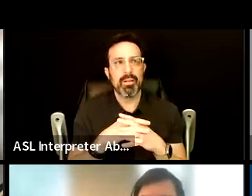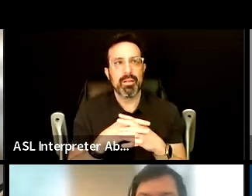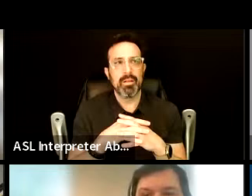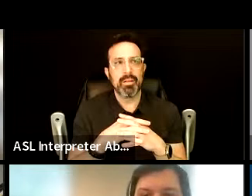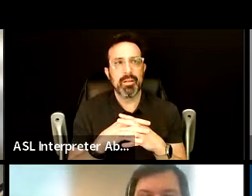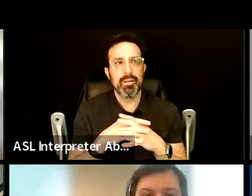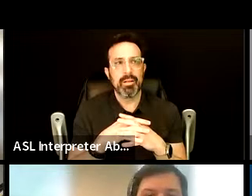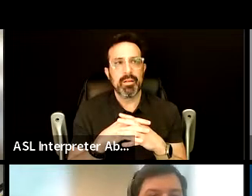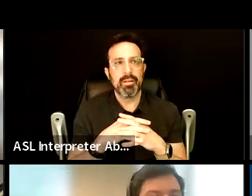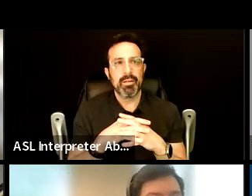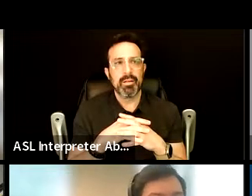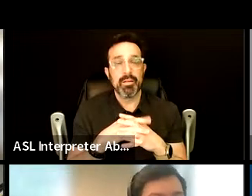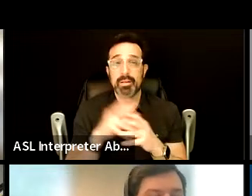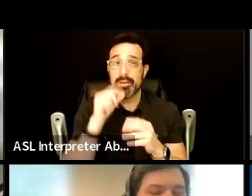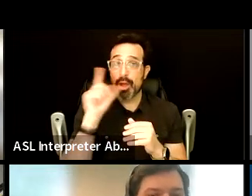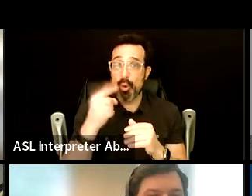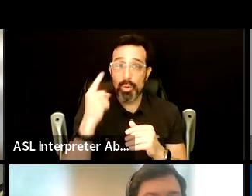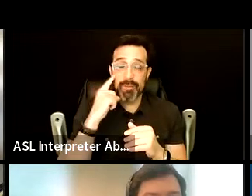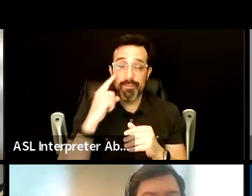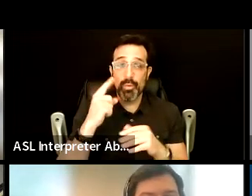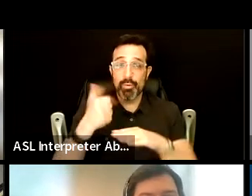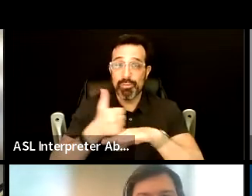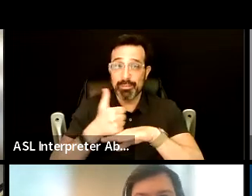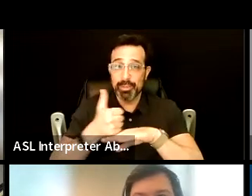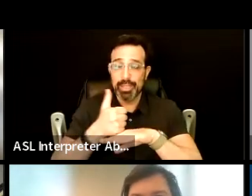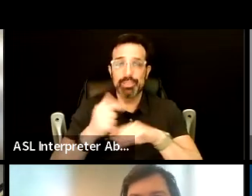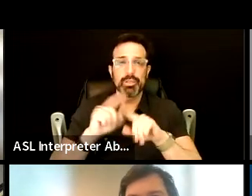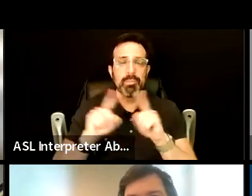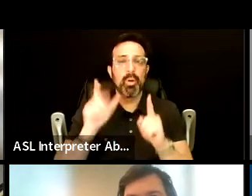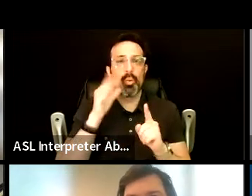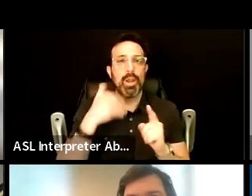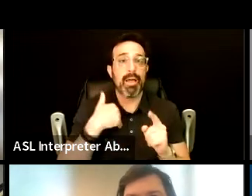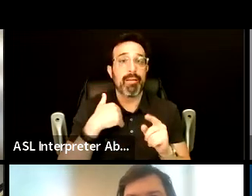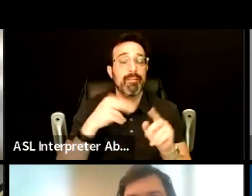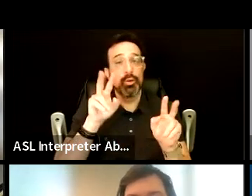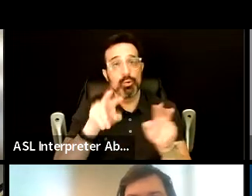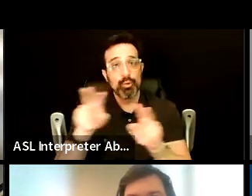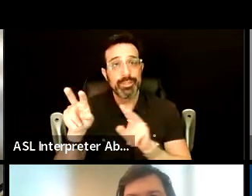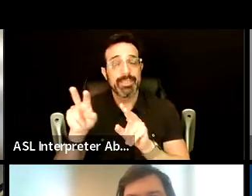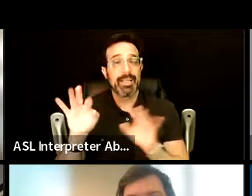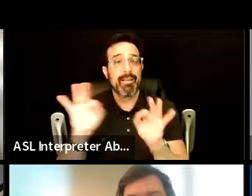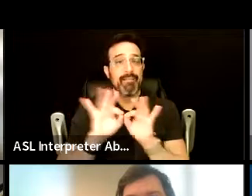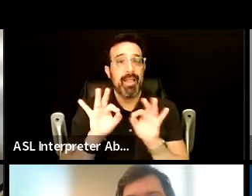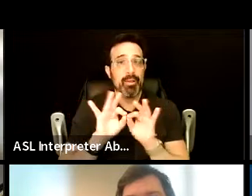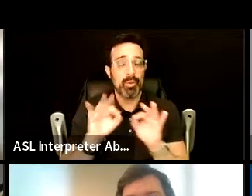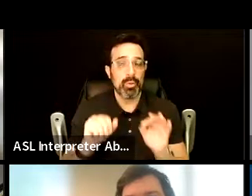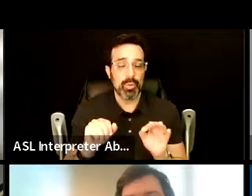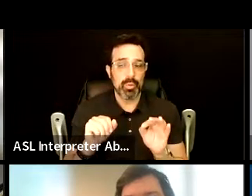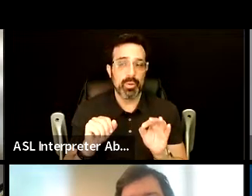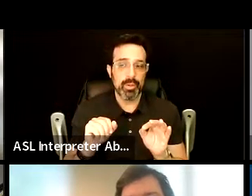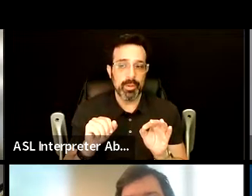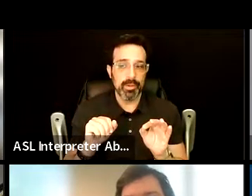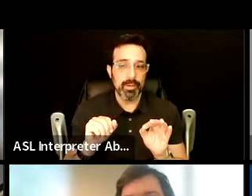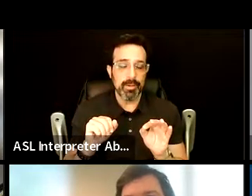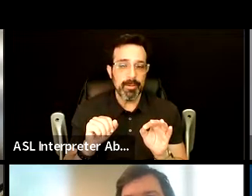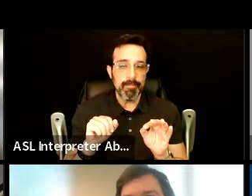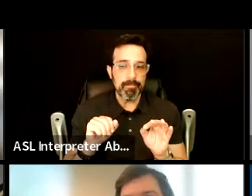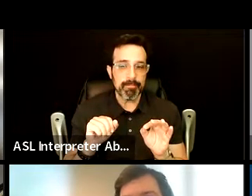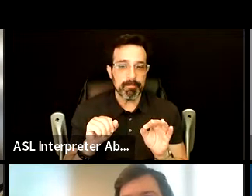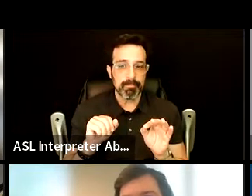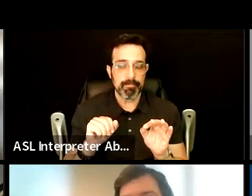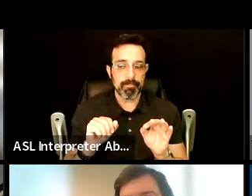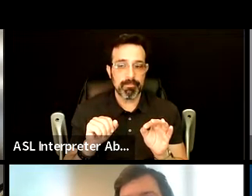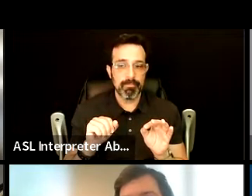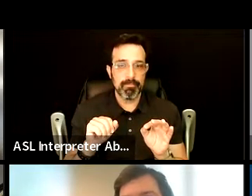going to be not just for transportation, but also it will have touristic value. We almost, as City